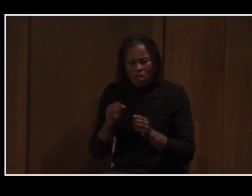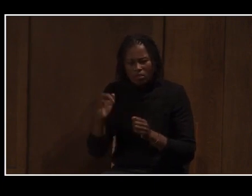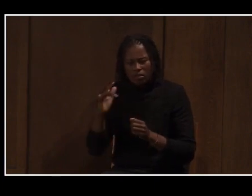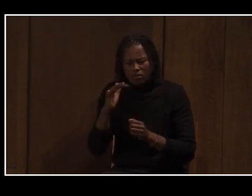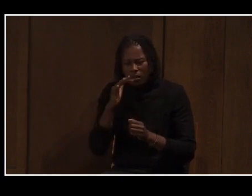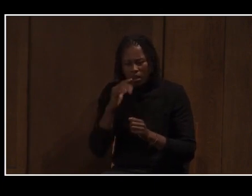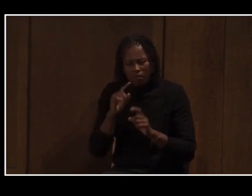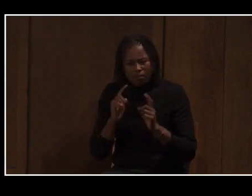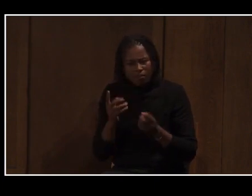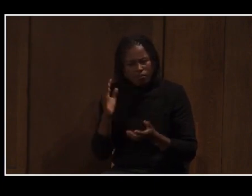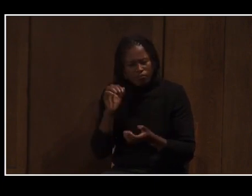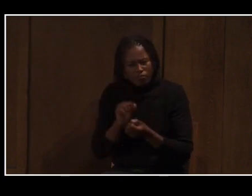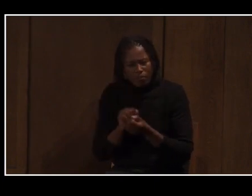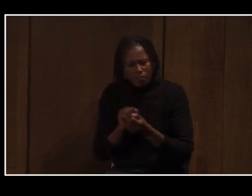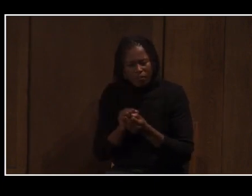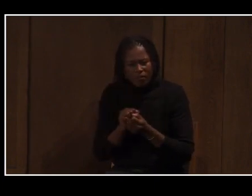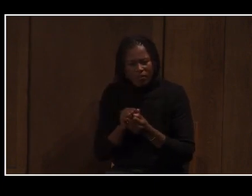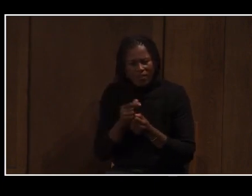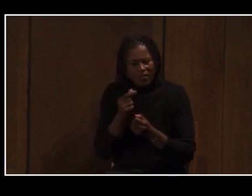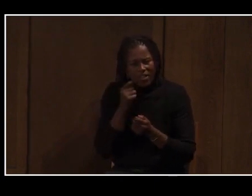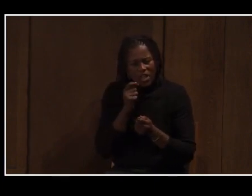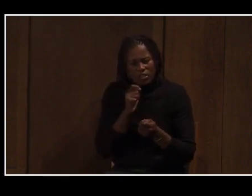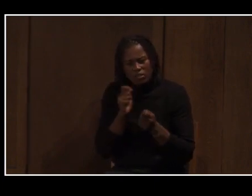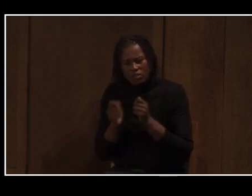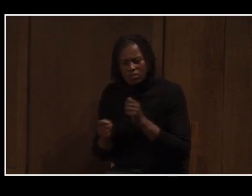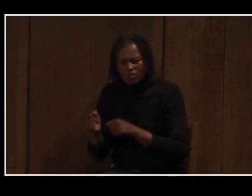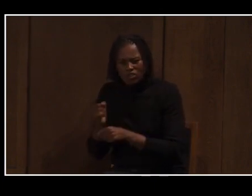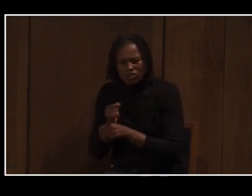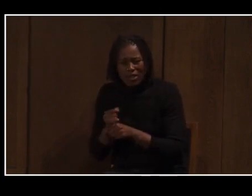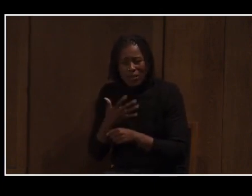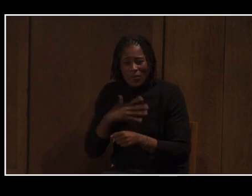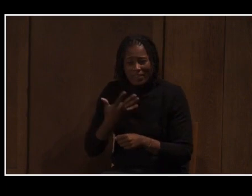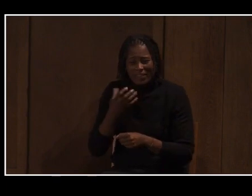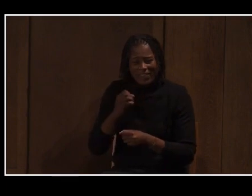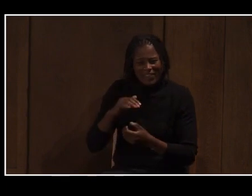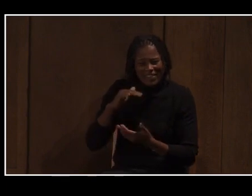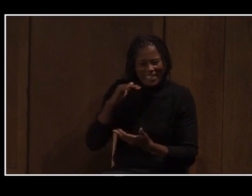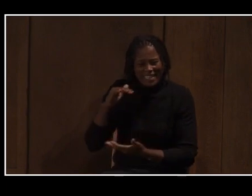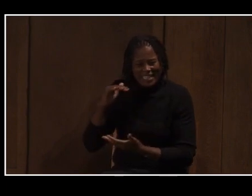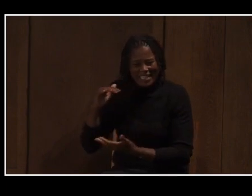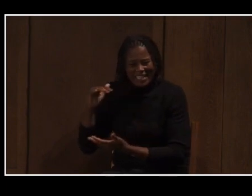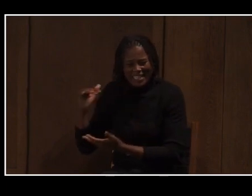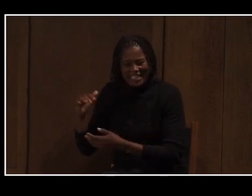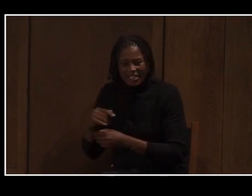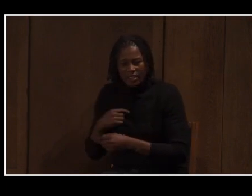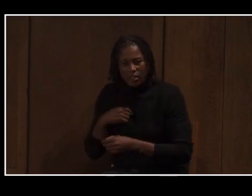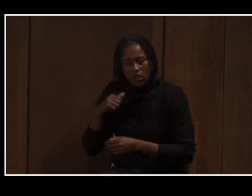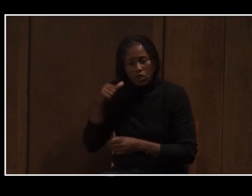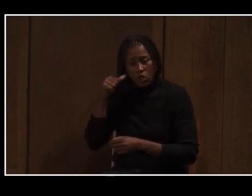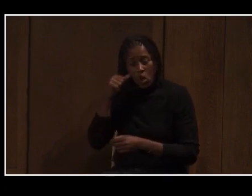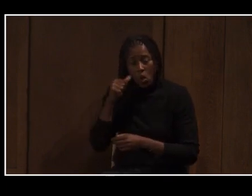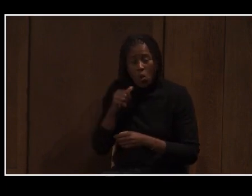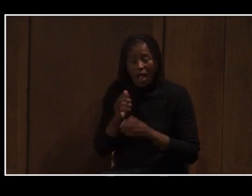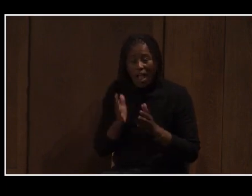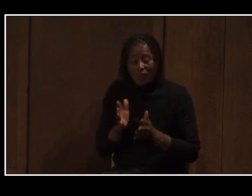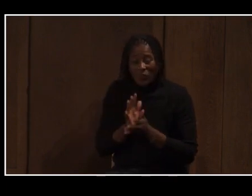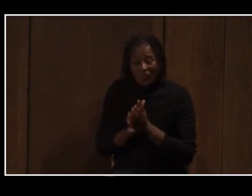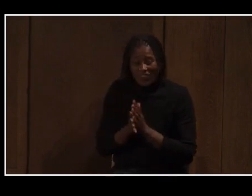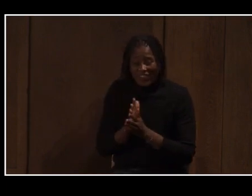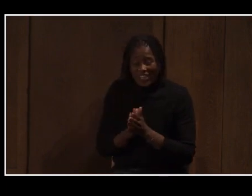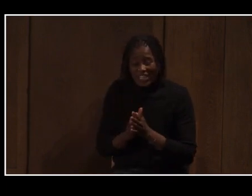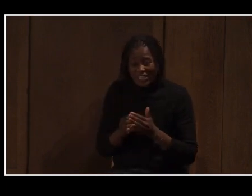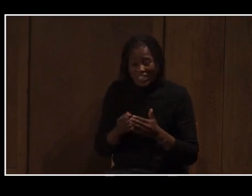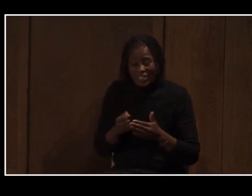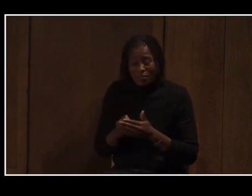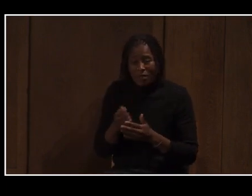grey, dressed in green. 50 liters is what we need. Cerebrally, I know I'm meant to be out by 5. Home time